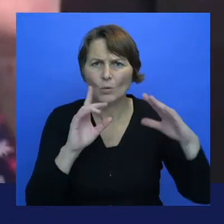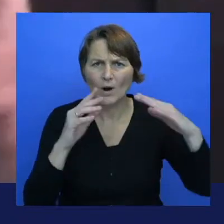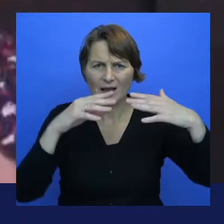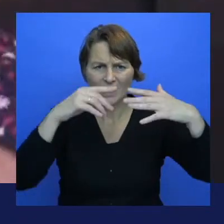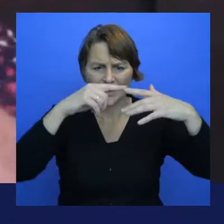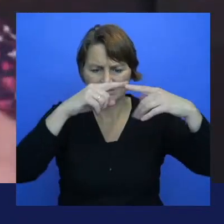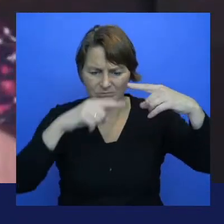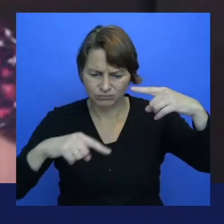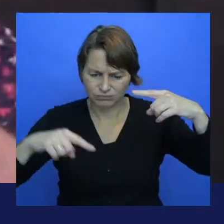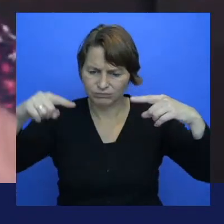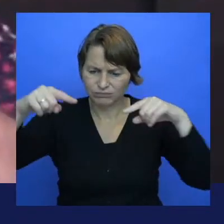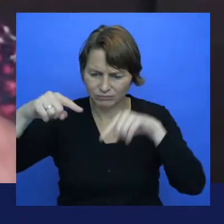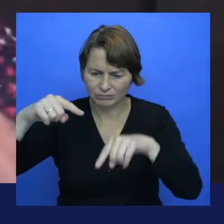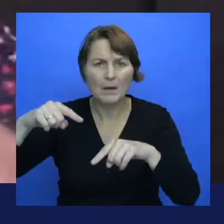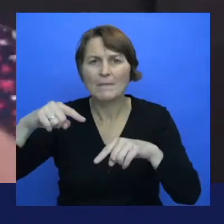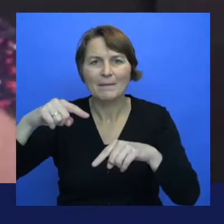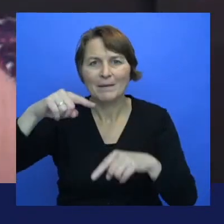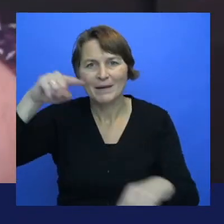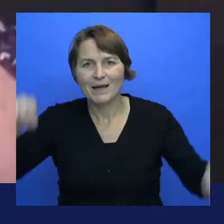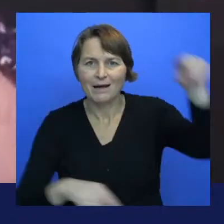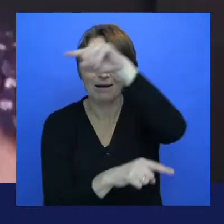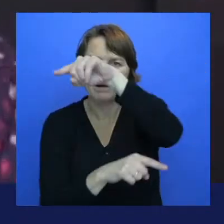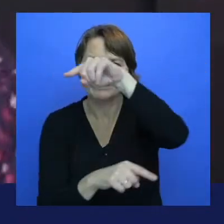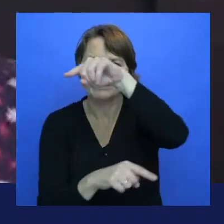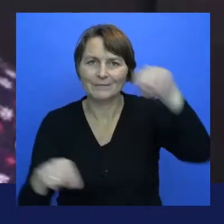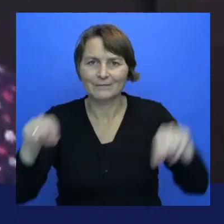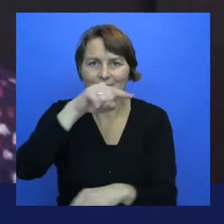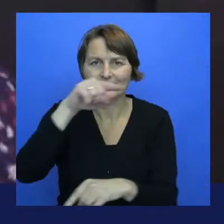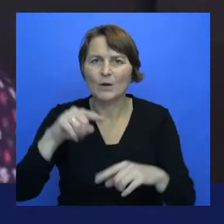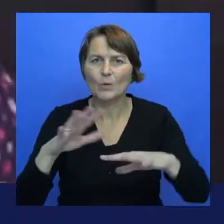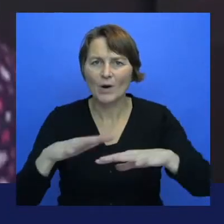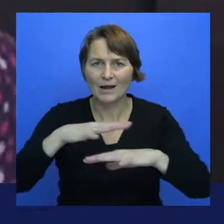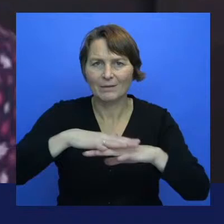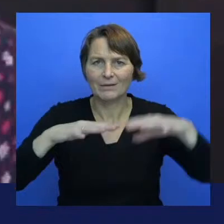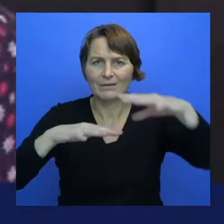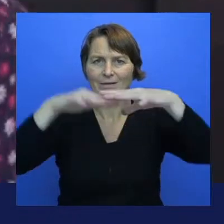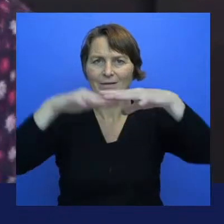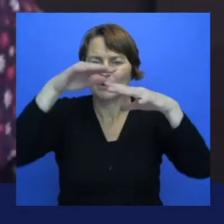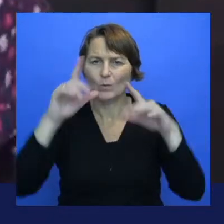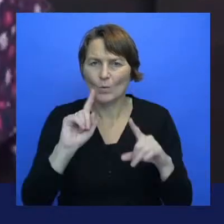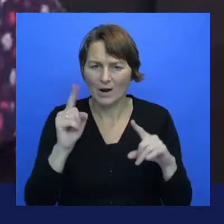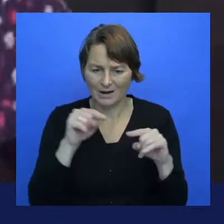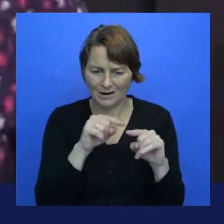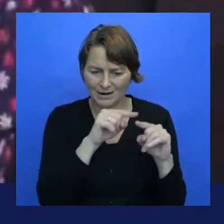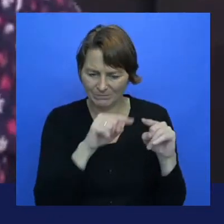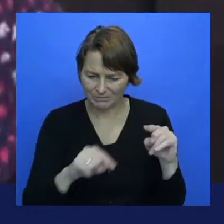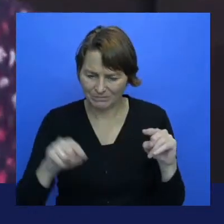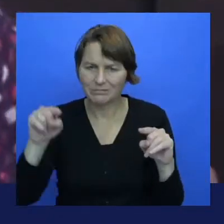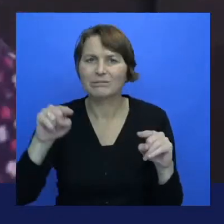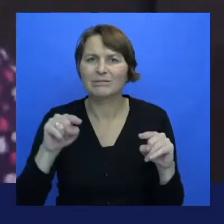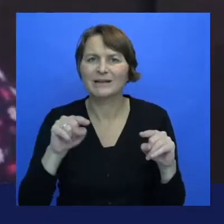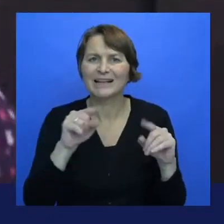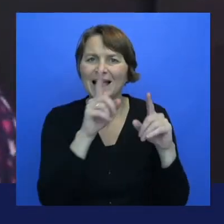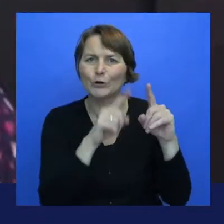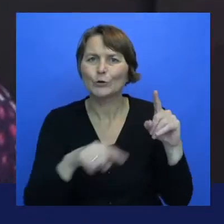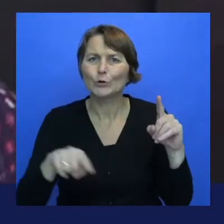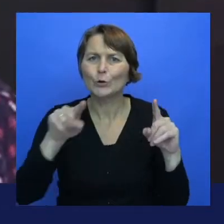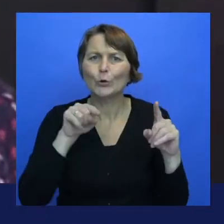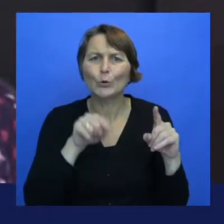might just be in a hill or a little valley if there's a deeper valley. And then the other question that I've always had is, like, how do